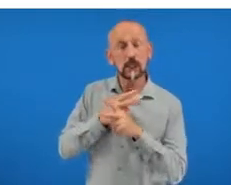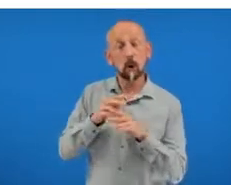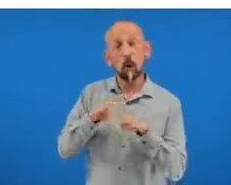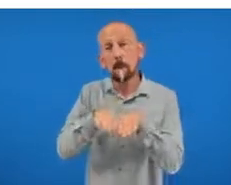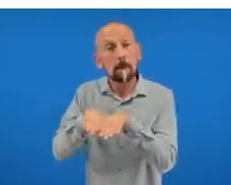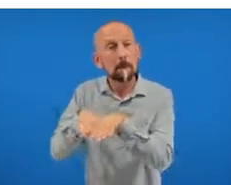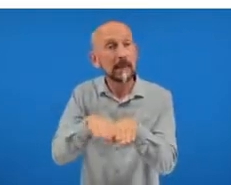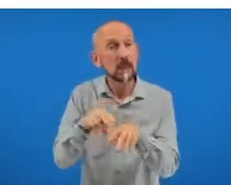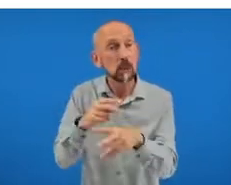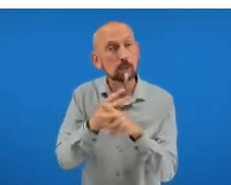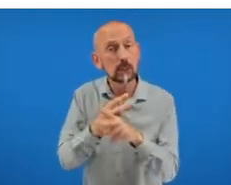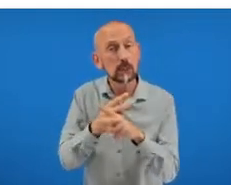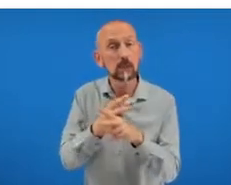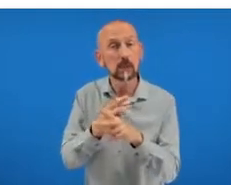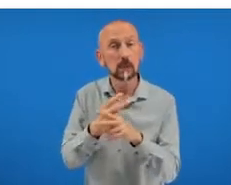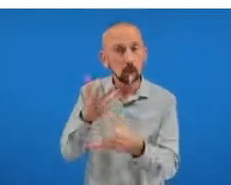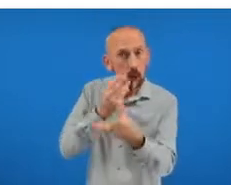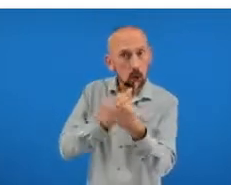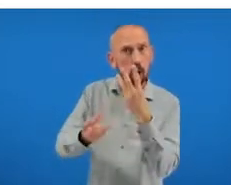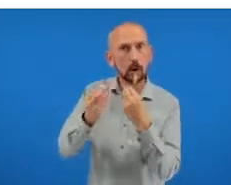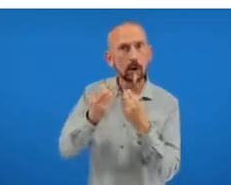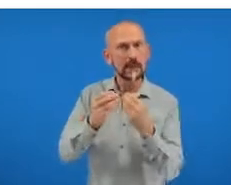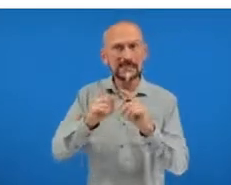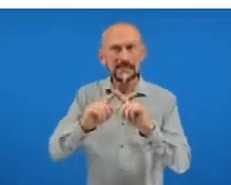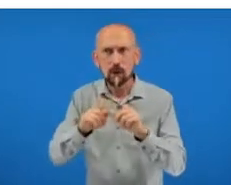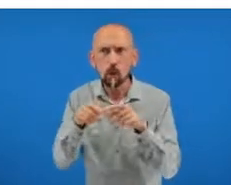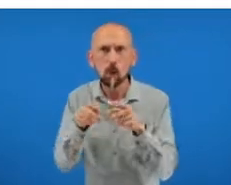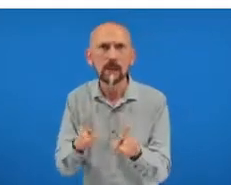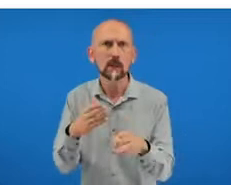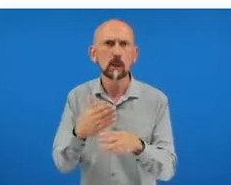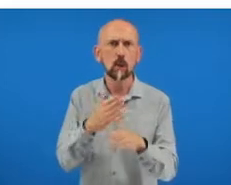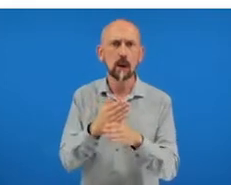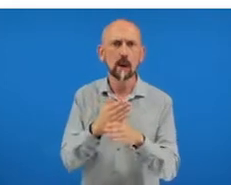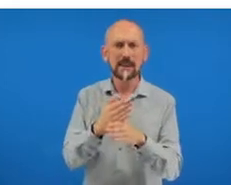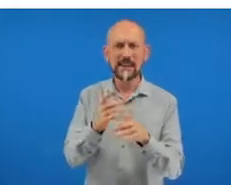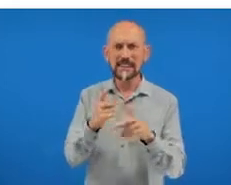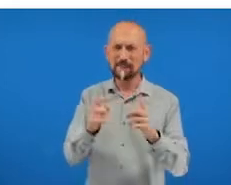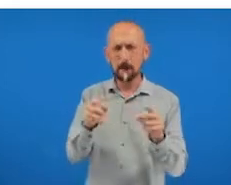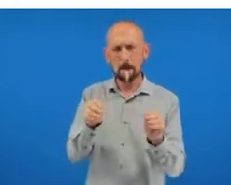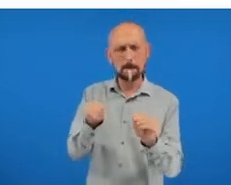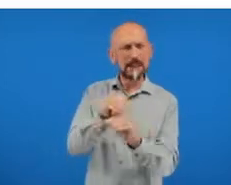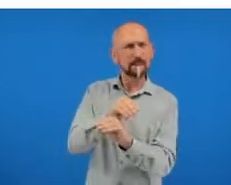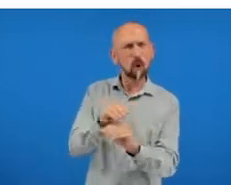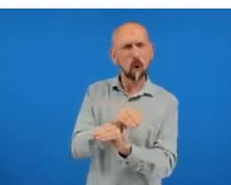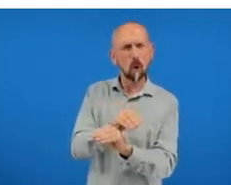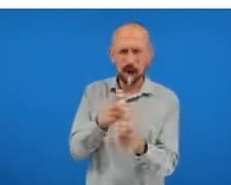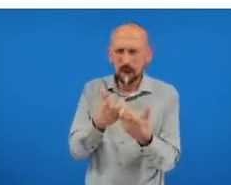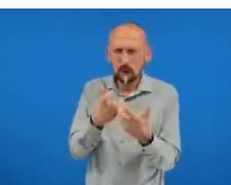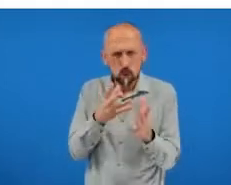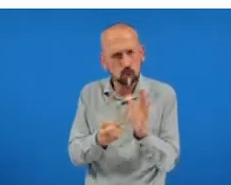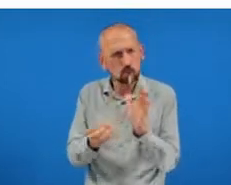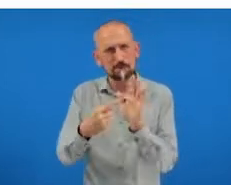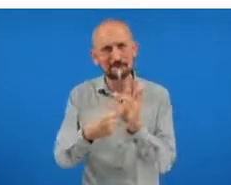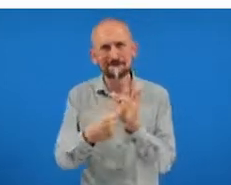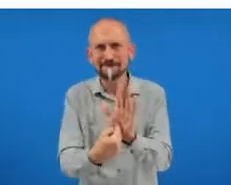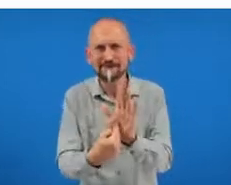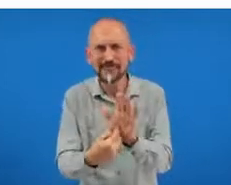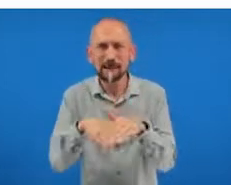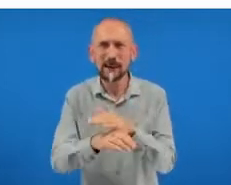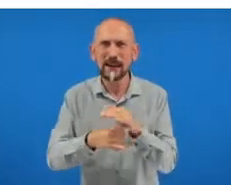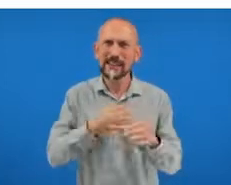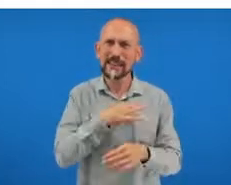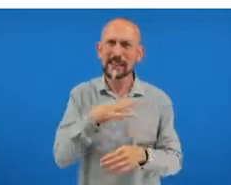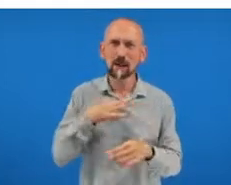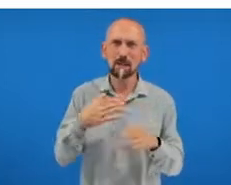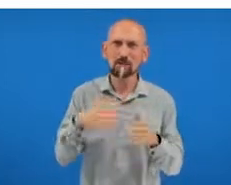different ways of working, learn different metaphors to use in my clinical practice, and really built my clinical skills